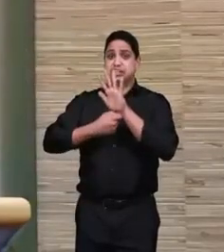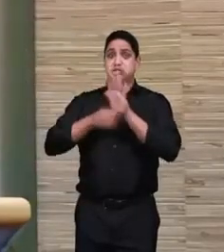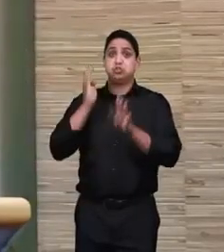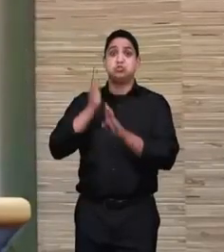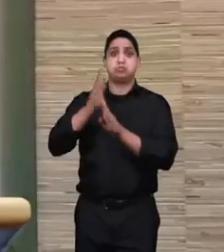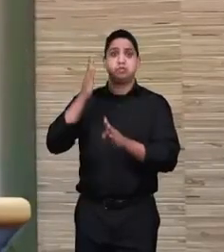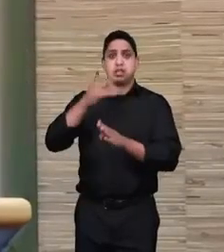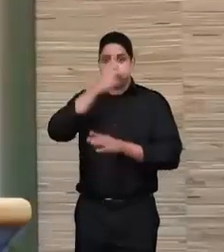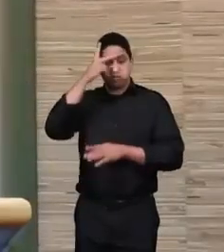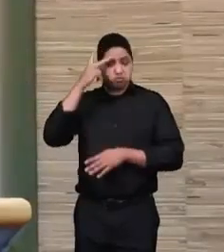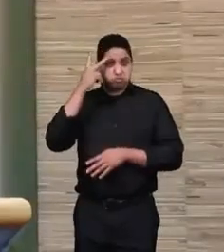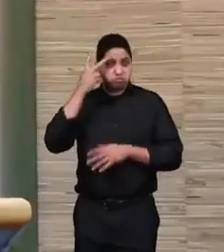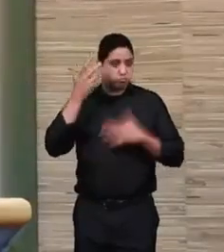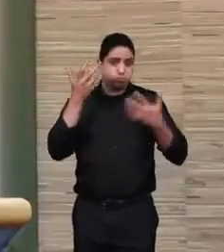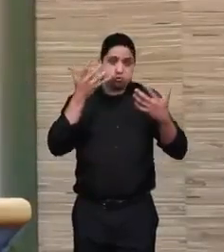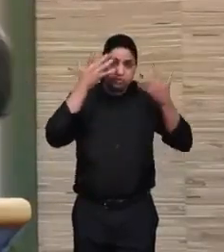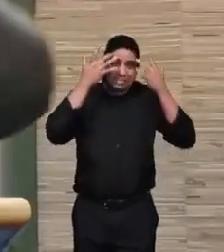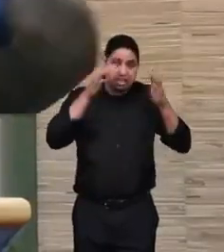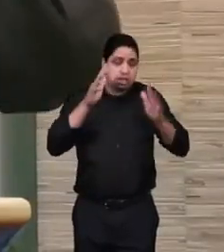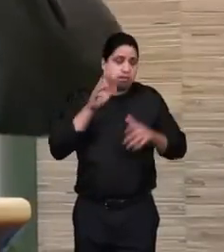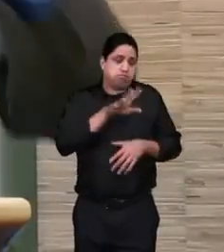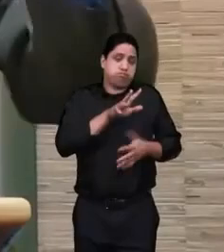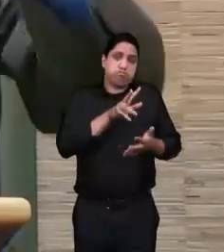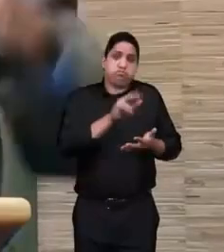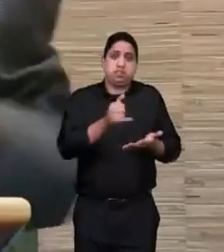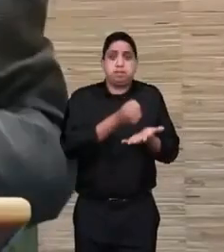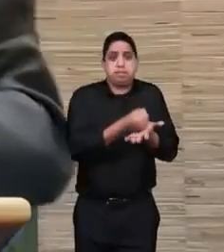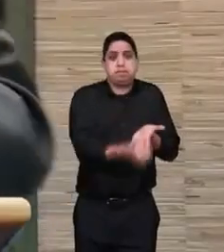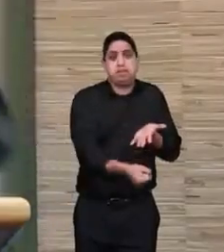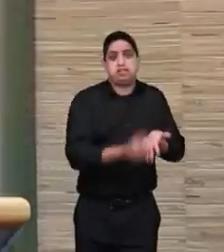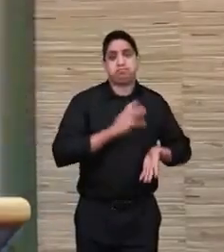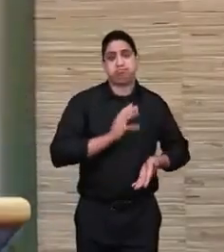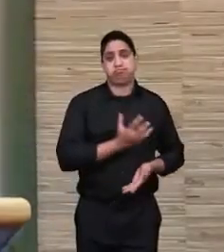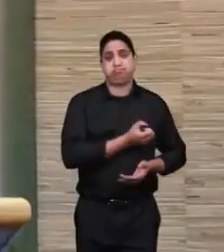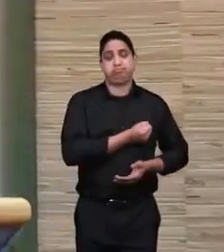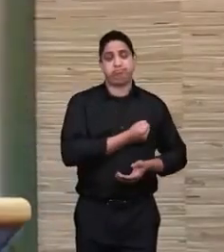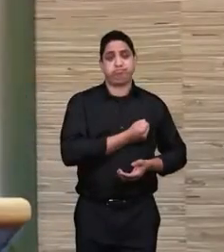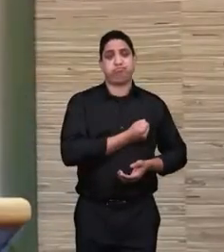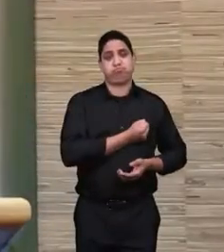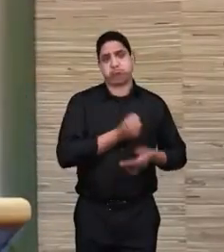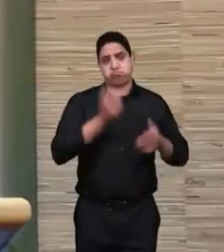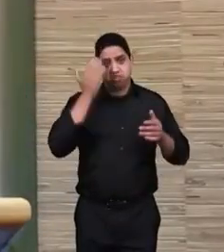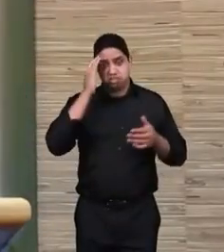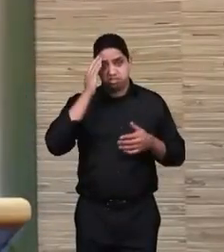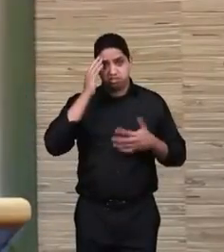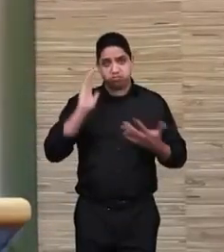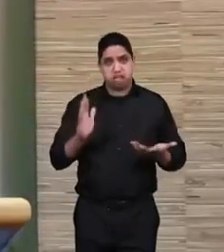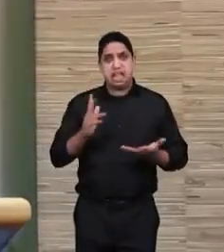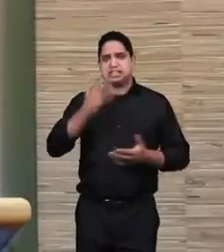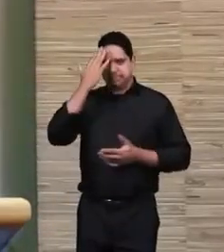not declare will be deprived of the benefits of salvation. All right?